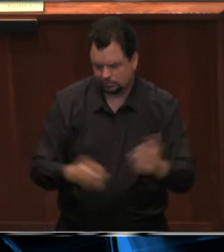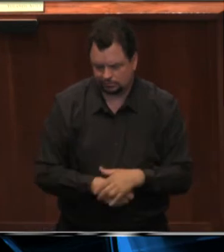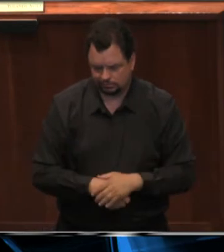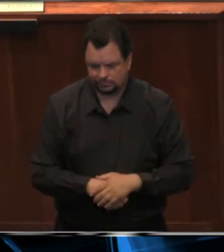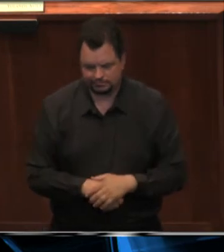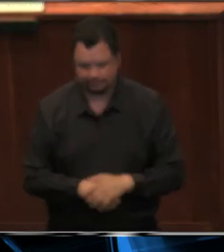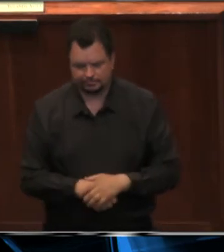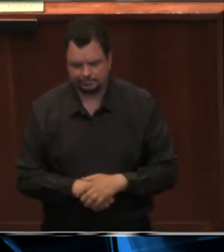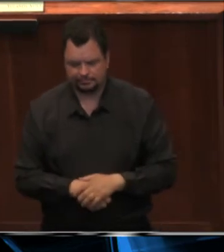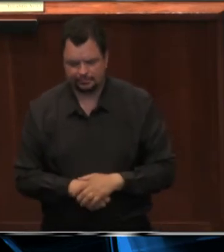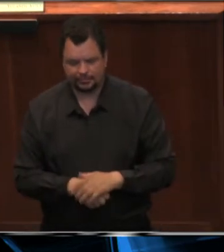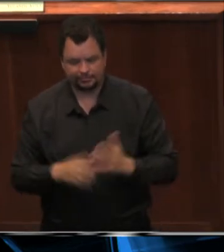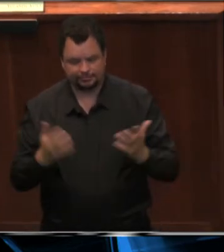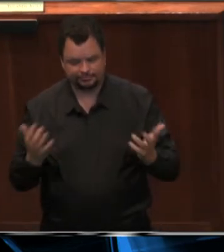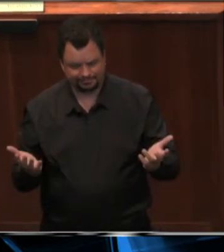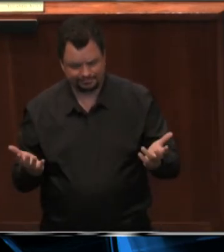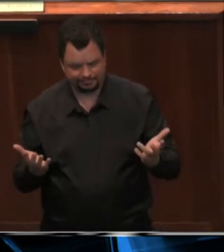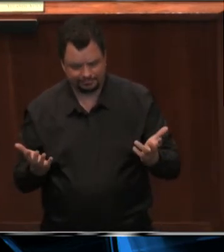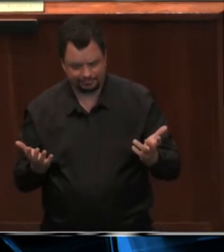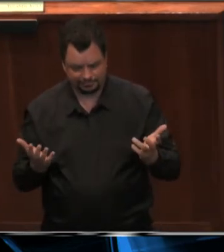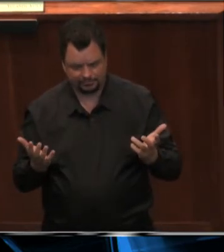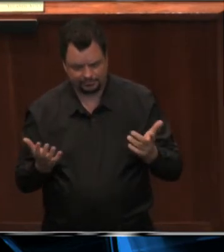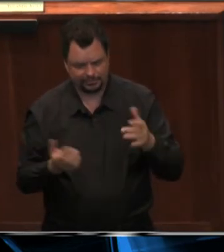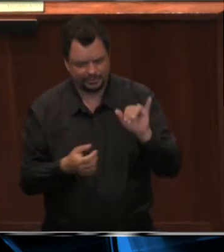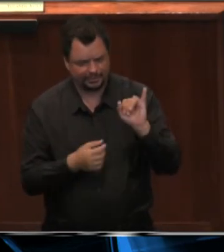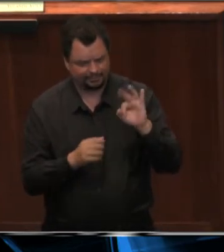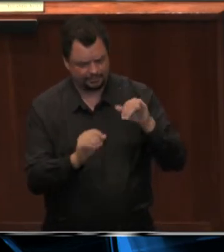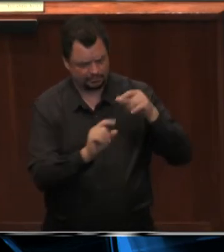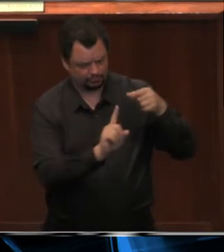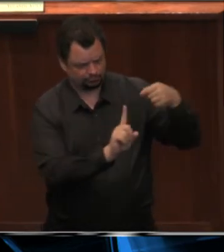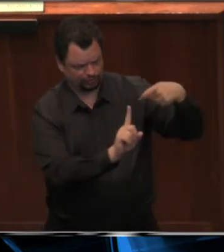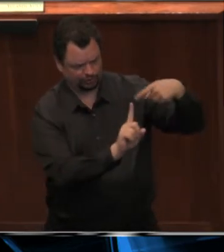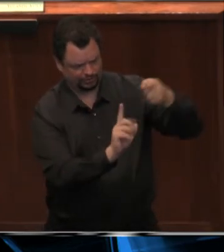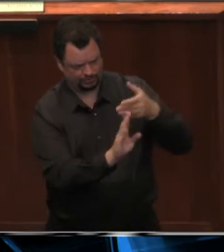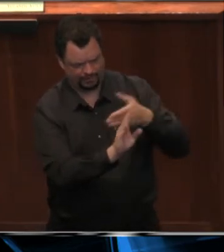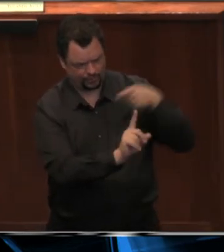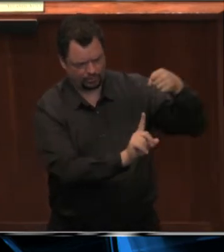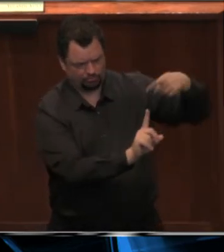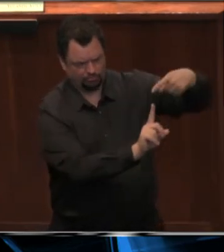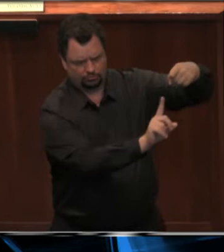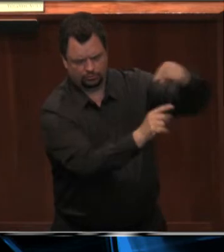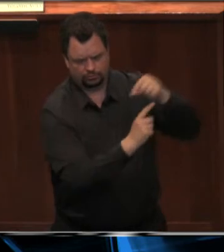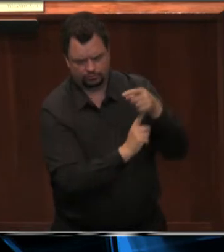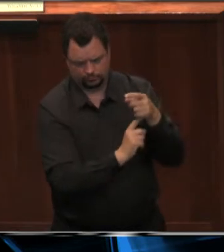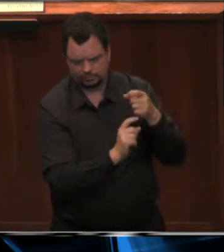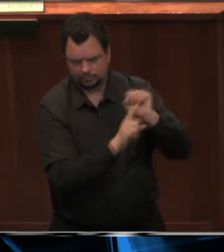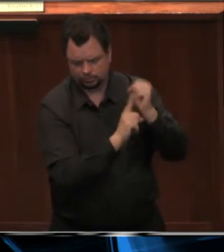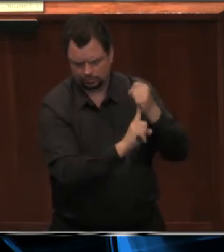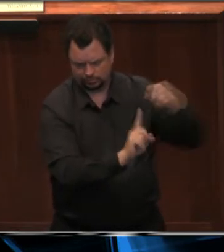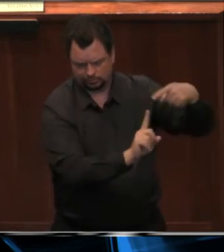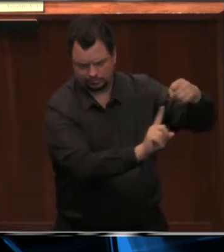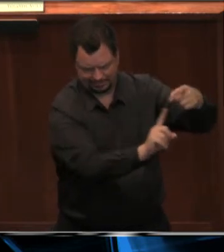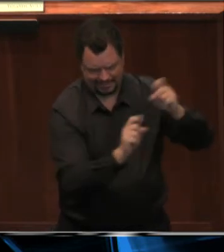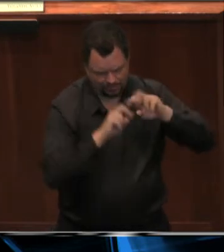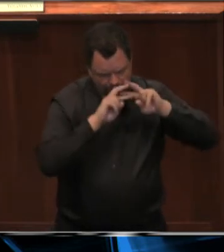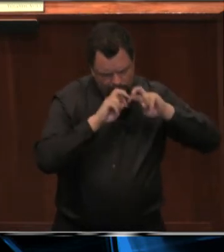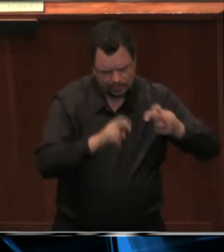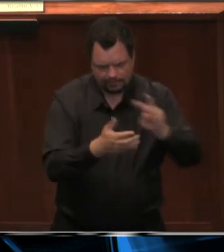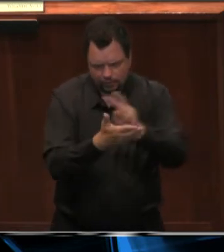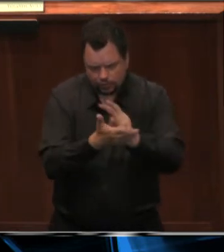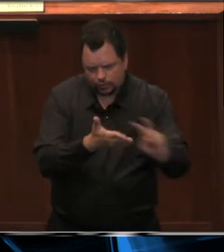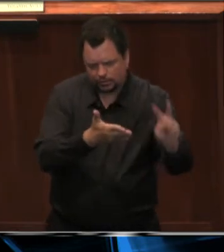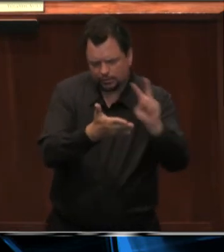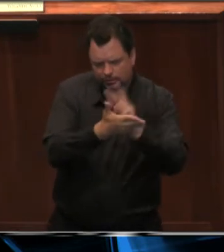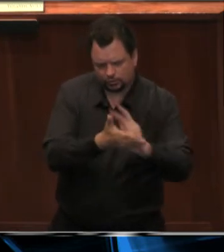at pre-trigger levels, then we may have 2 additional weeks at a different maximum capacity or threshold level. That is part of the